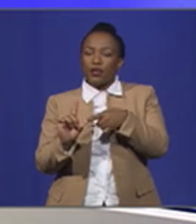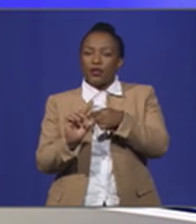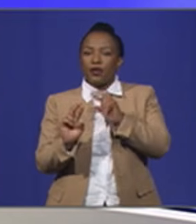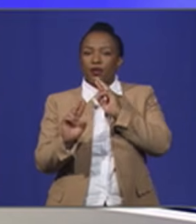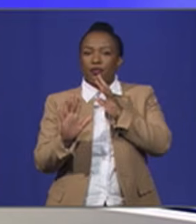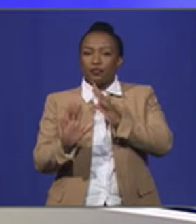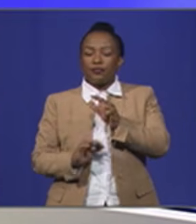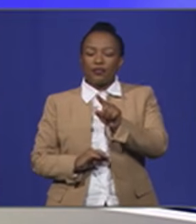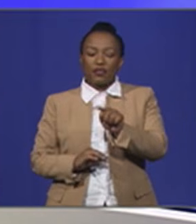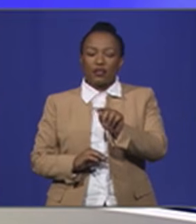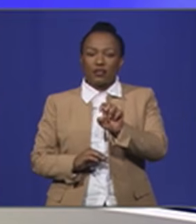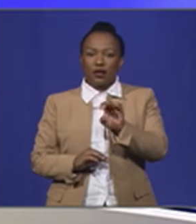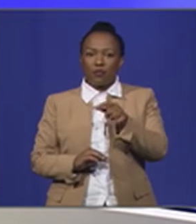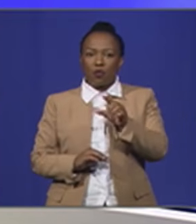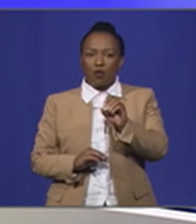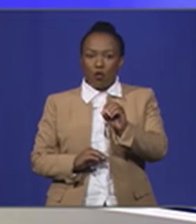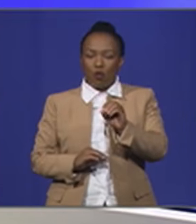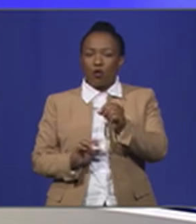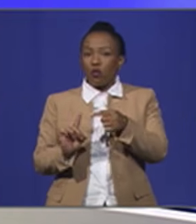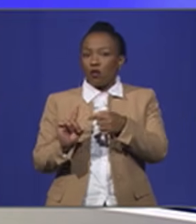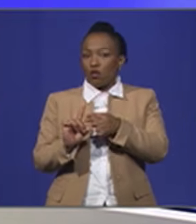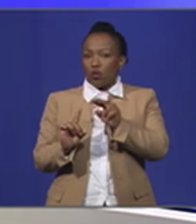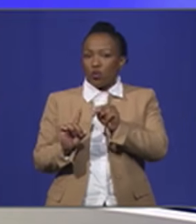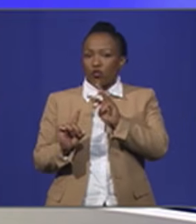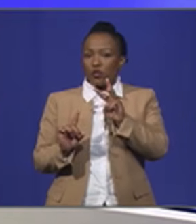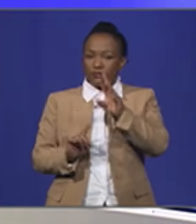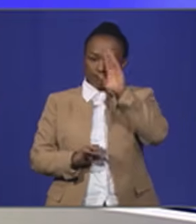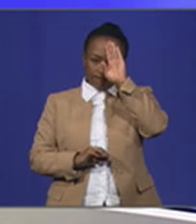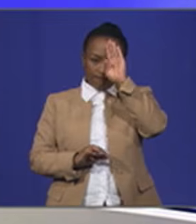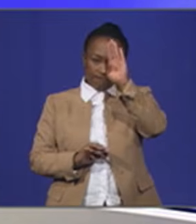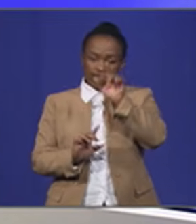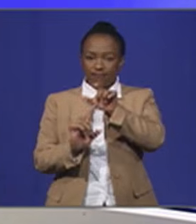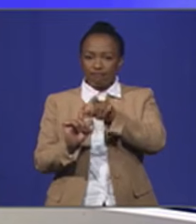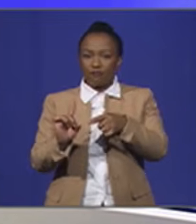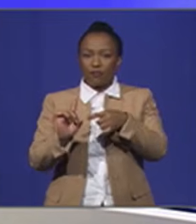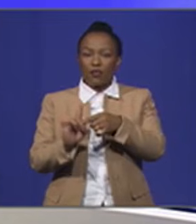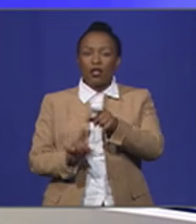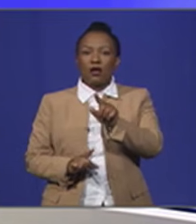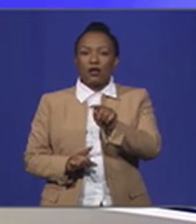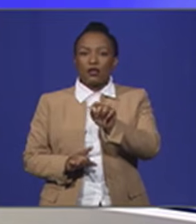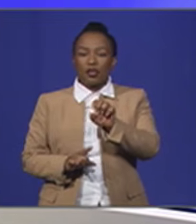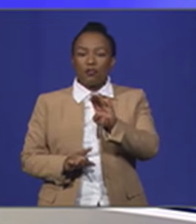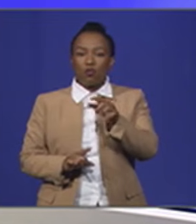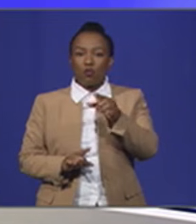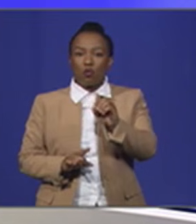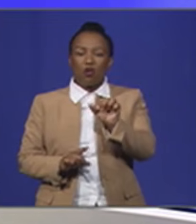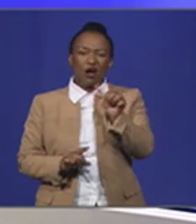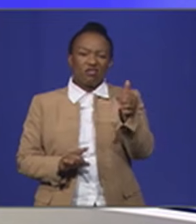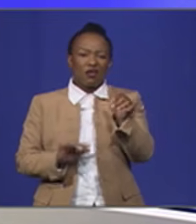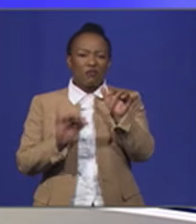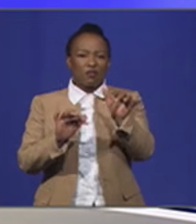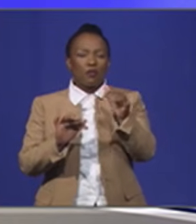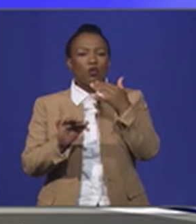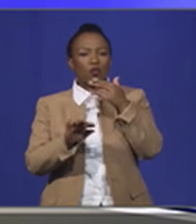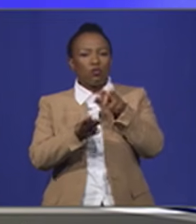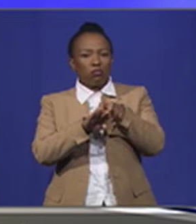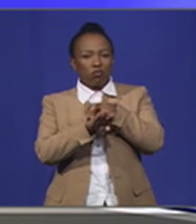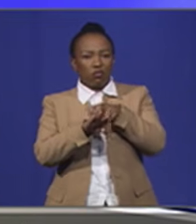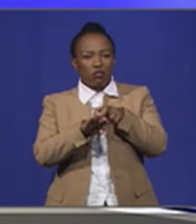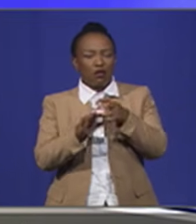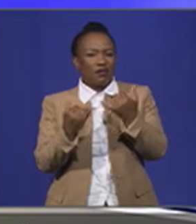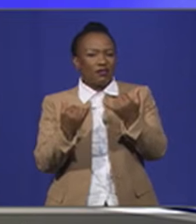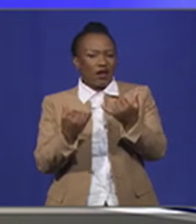rona Tebogo Phakedi kwa Mahikeng kwa Northwest. Madume Tebogo, re utlwile fa bangwe ba bakgweetsi ba re ba simolola go tlala ketsaetsego